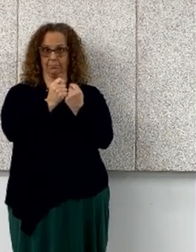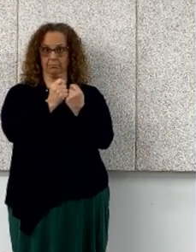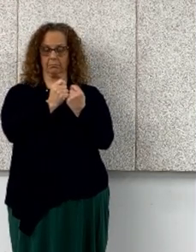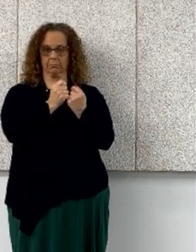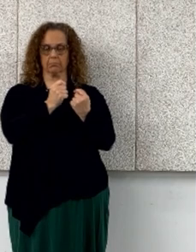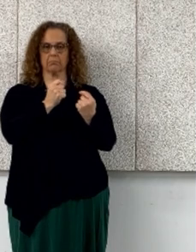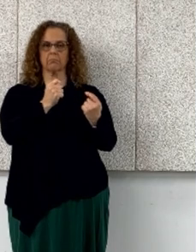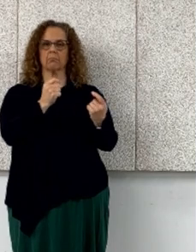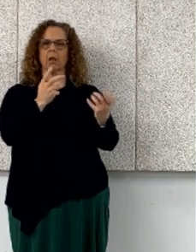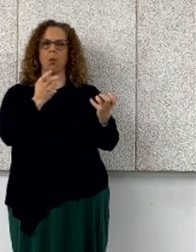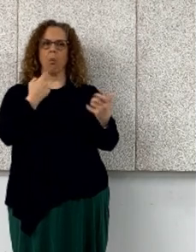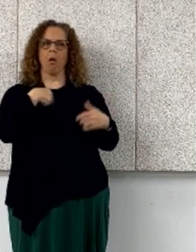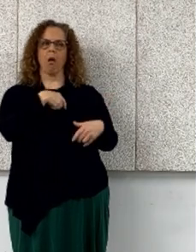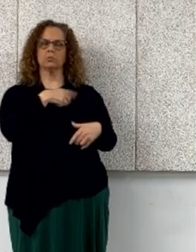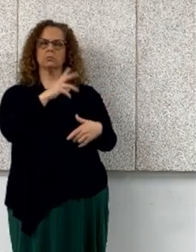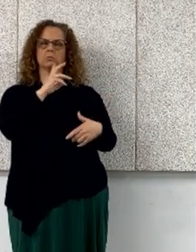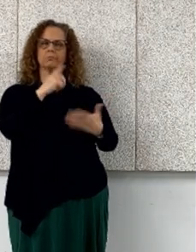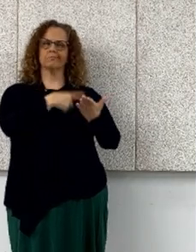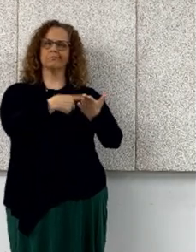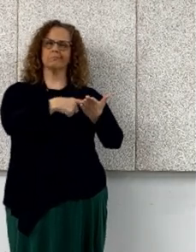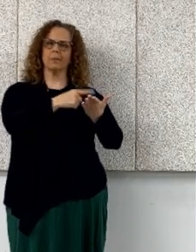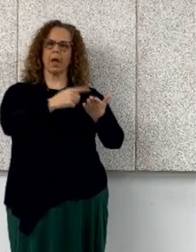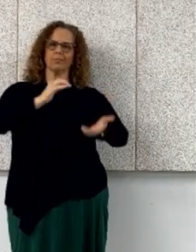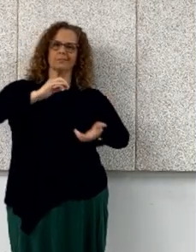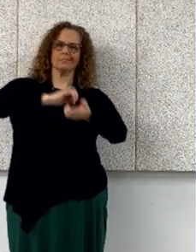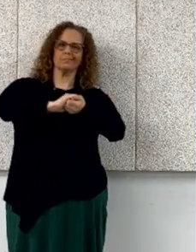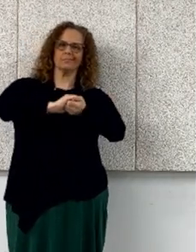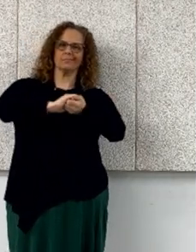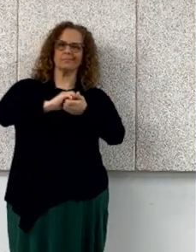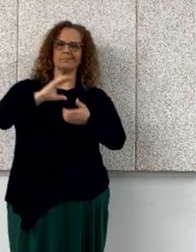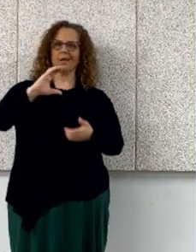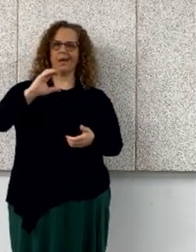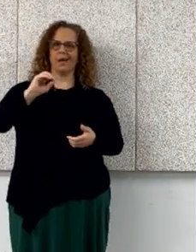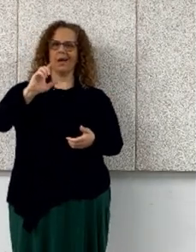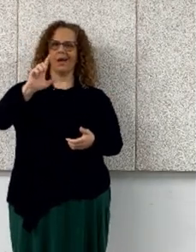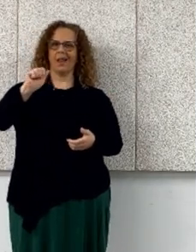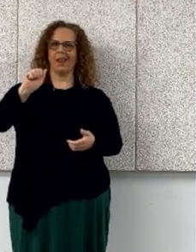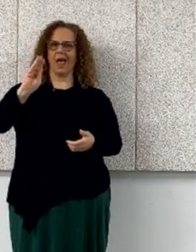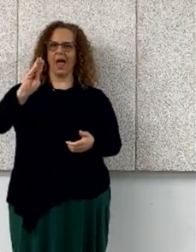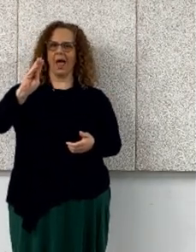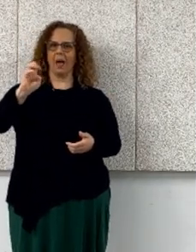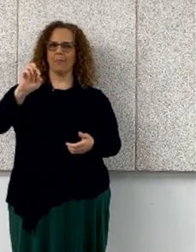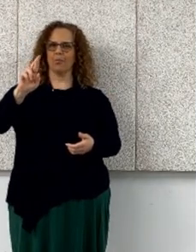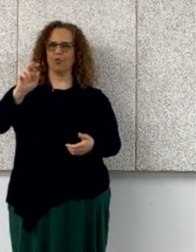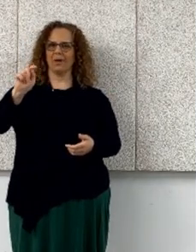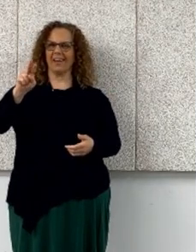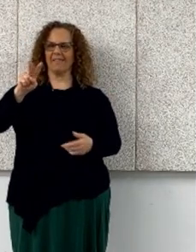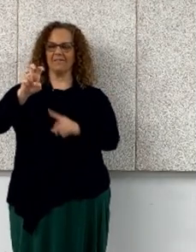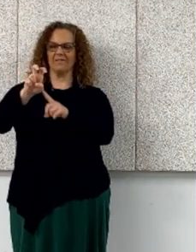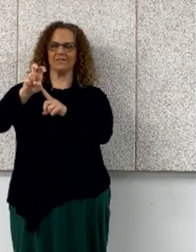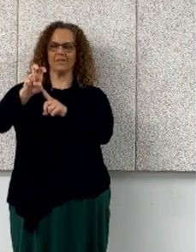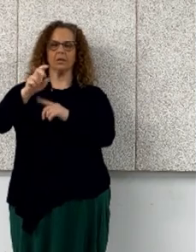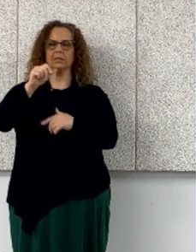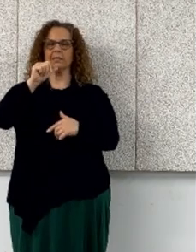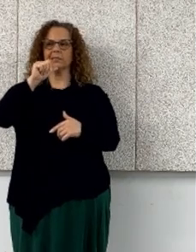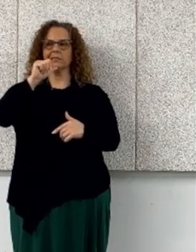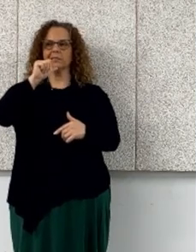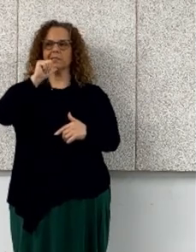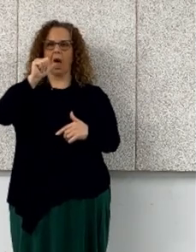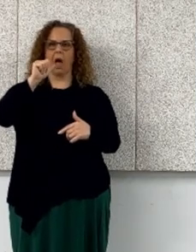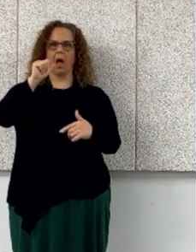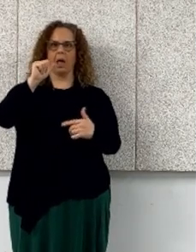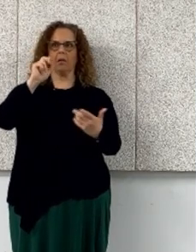all to sort of talk about collaborative leadership. I think, you know, within the theater, that's not an unknown quantity, right?